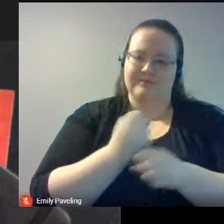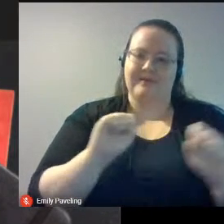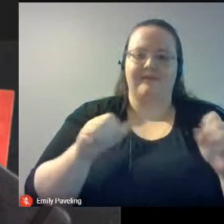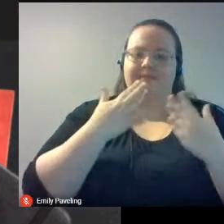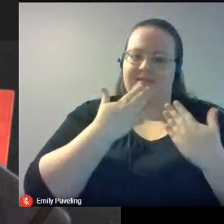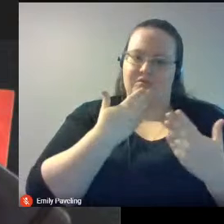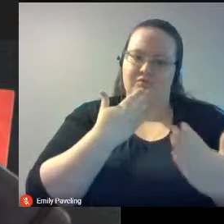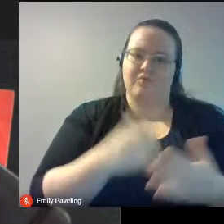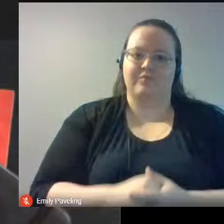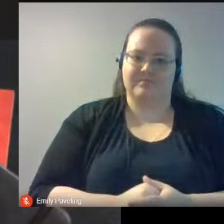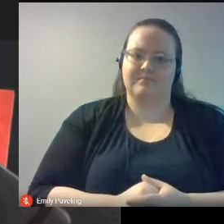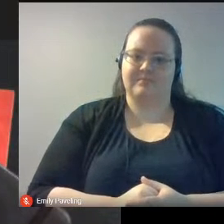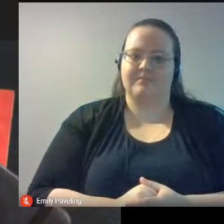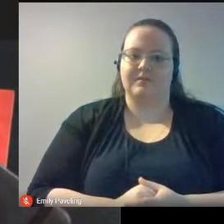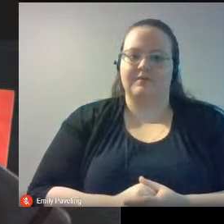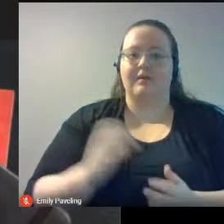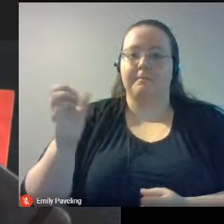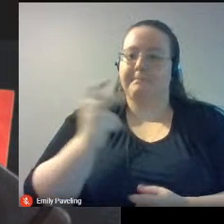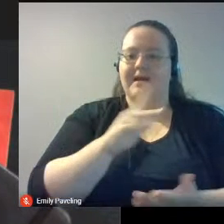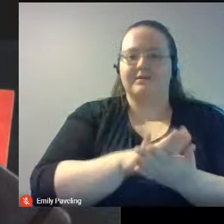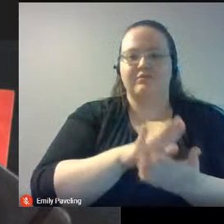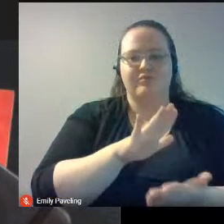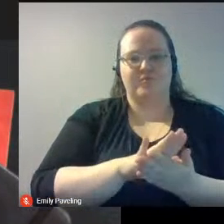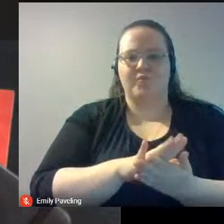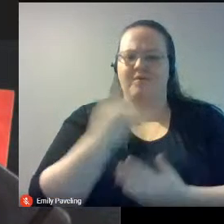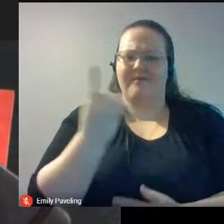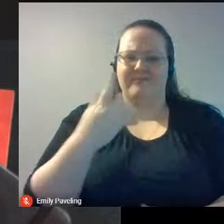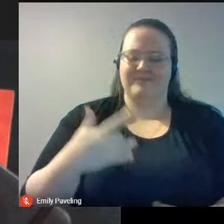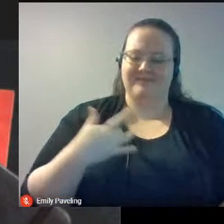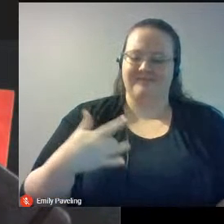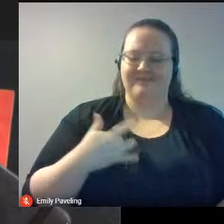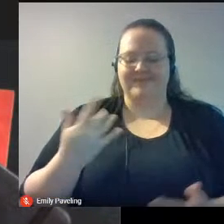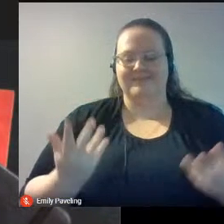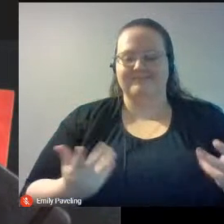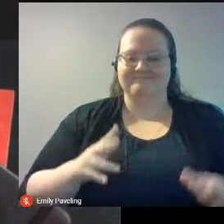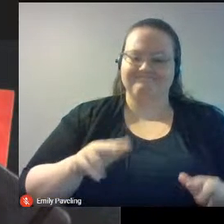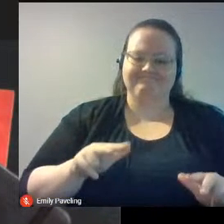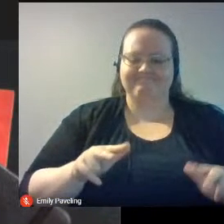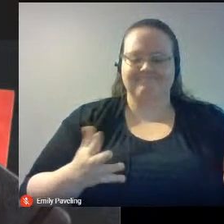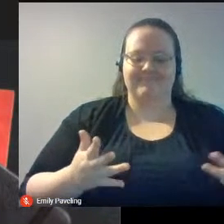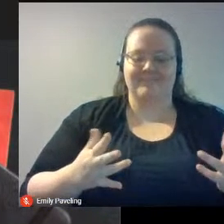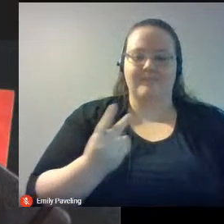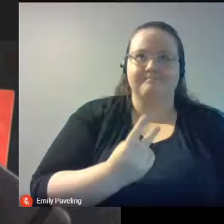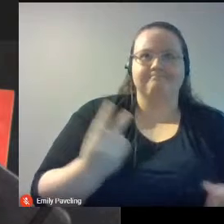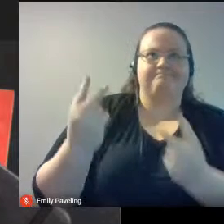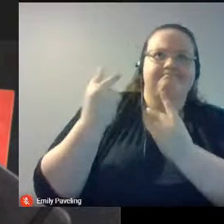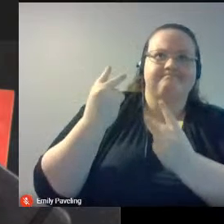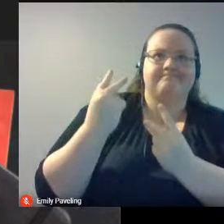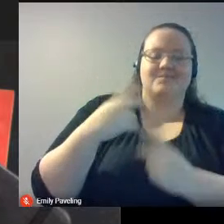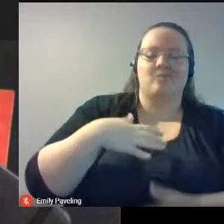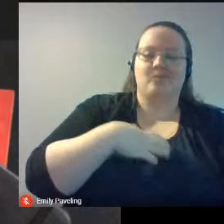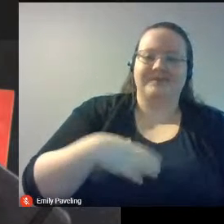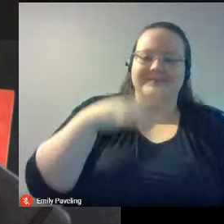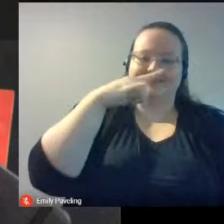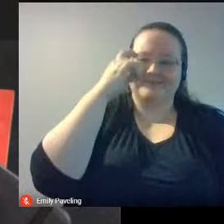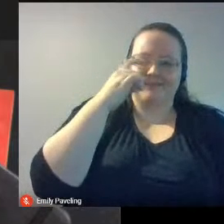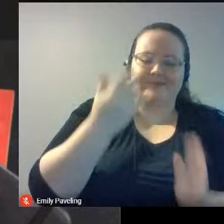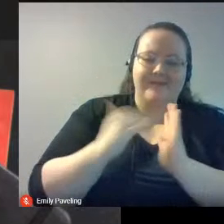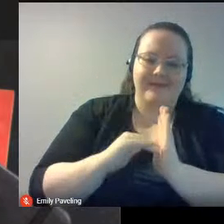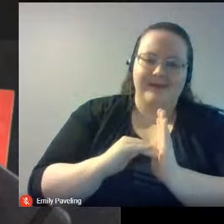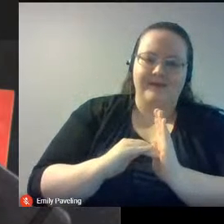back to the classroom has always come with mixed emotions. We regret the passing of the summer, but look forward to the resumption of school